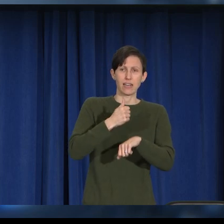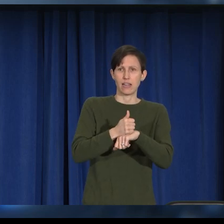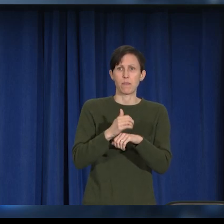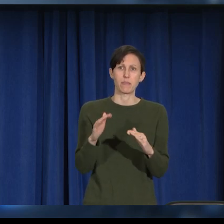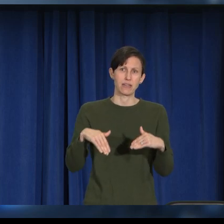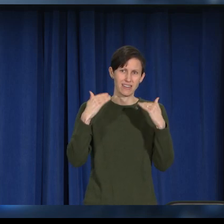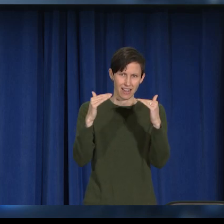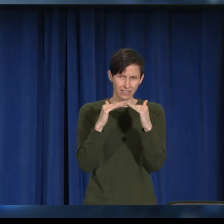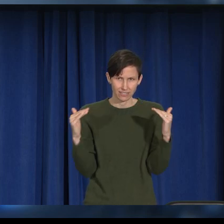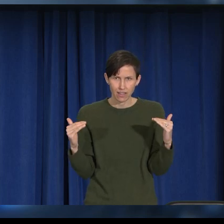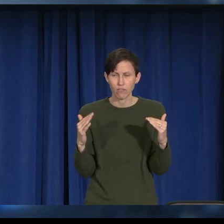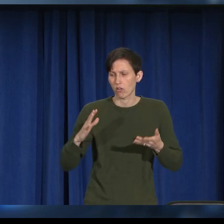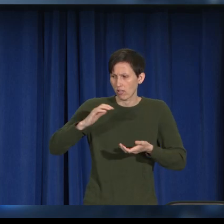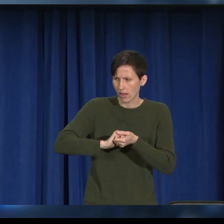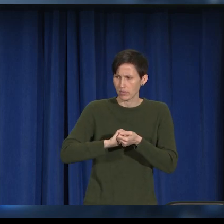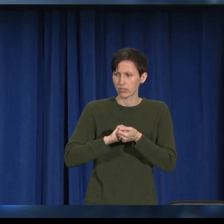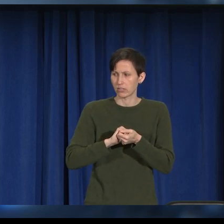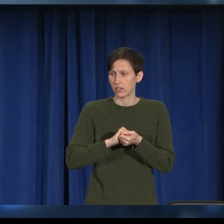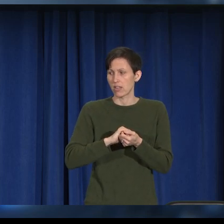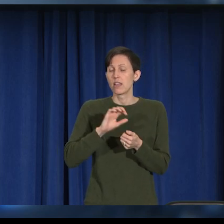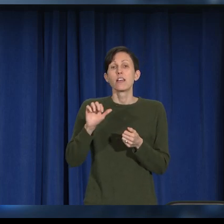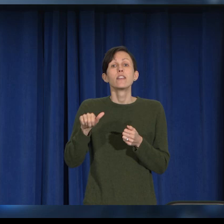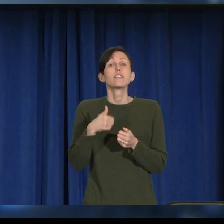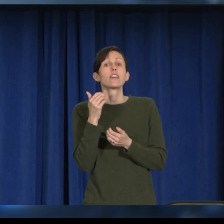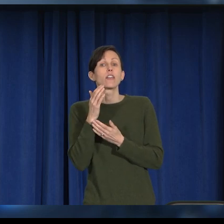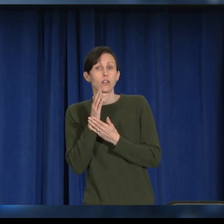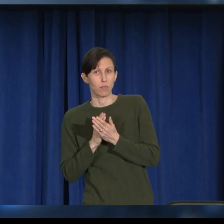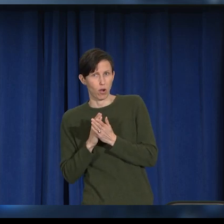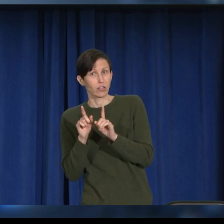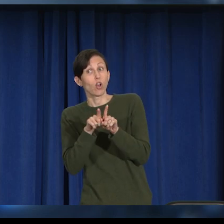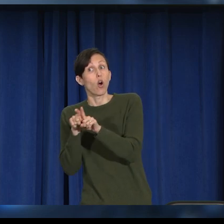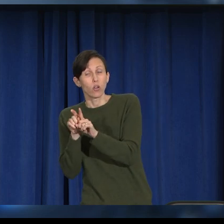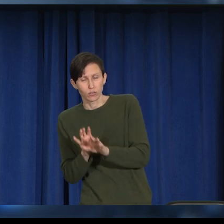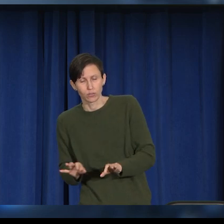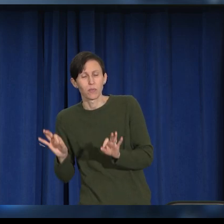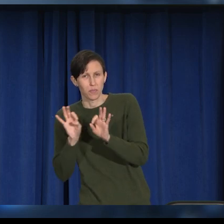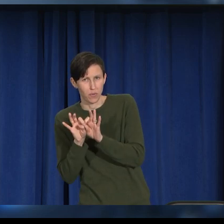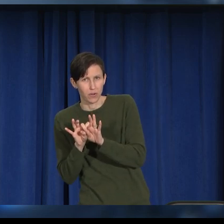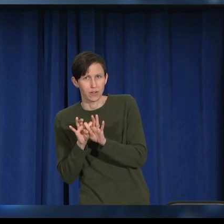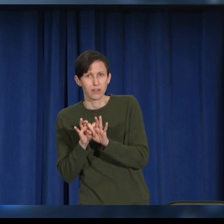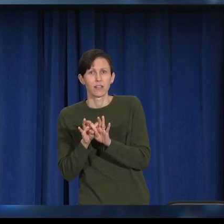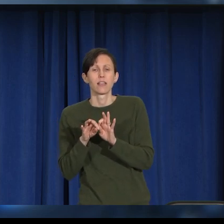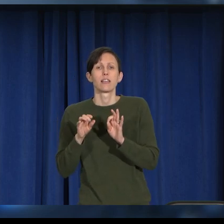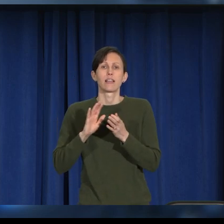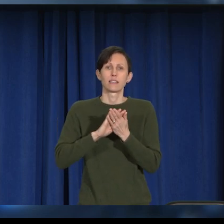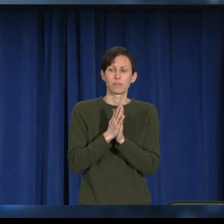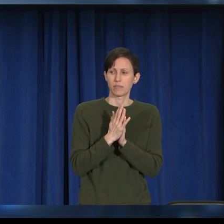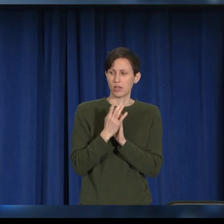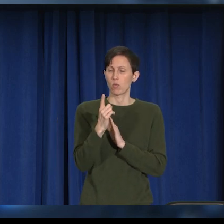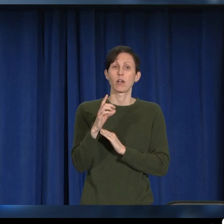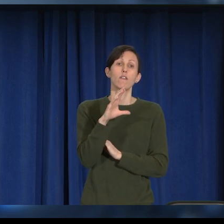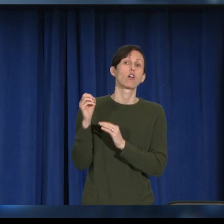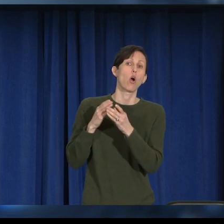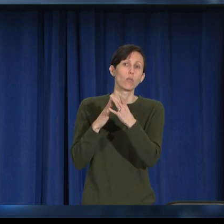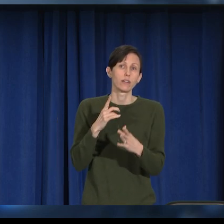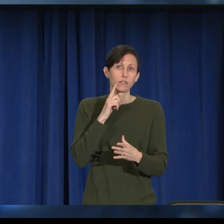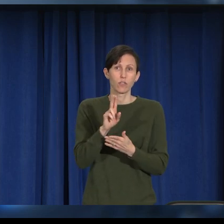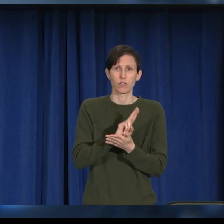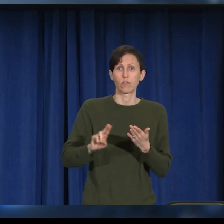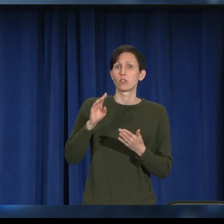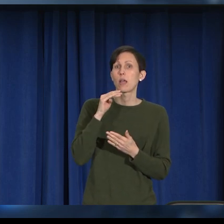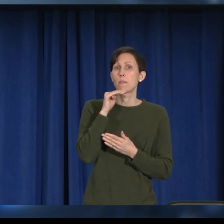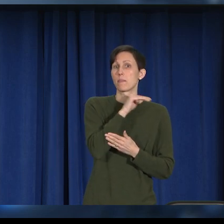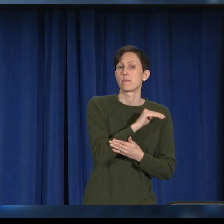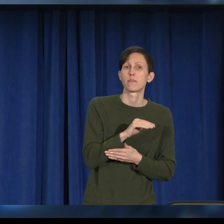Jess. The other part, which has been equally important to me, is being one of the co-leaders of the University of